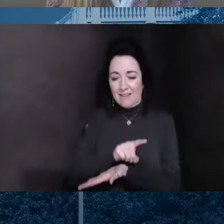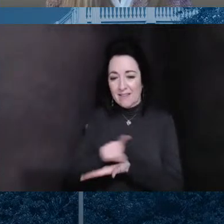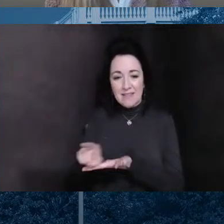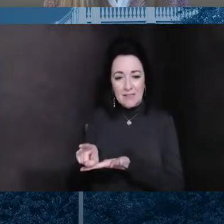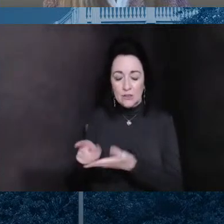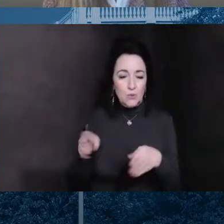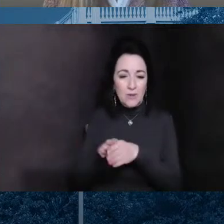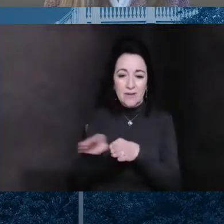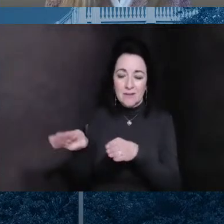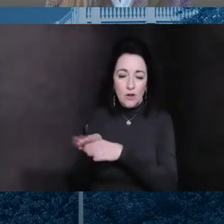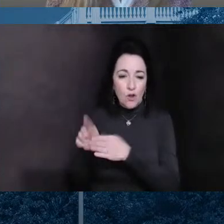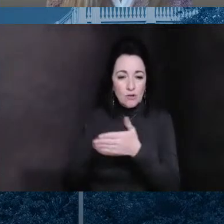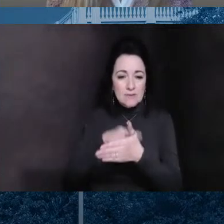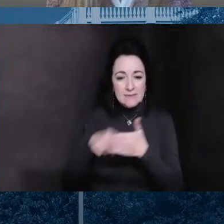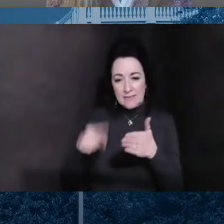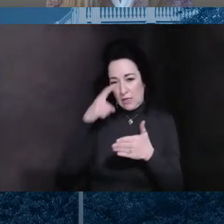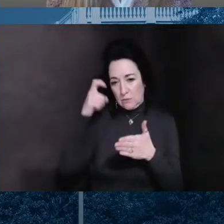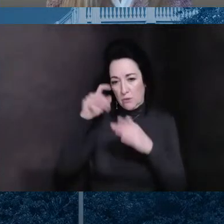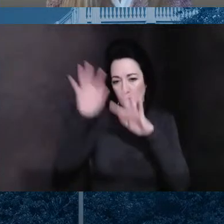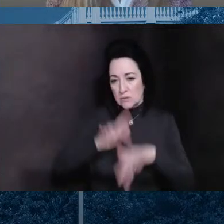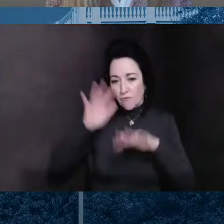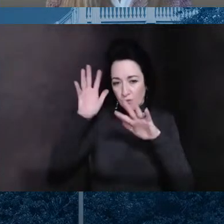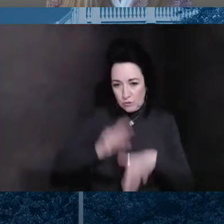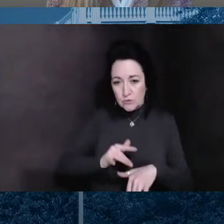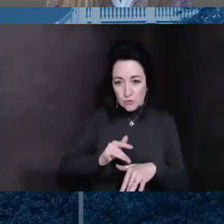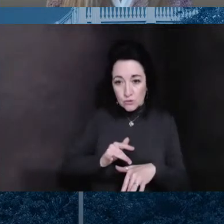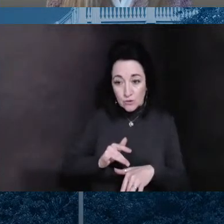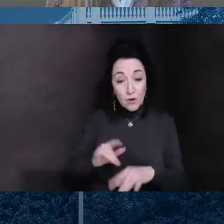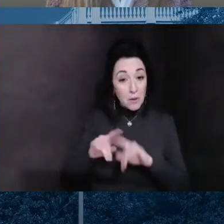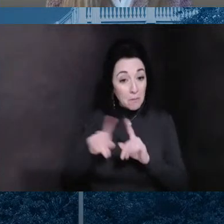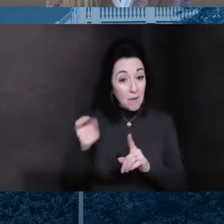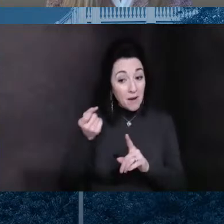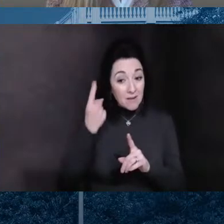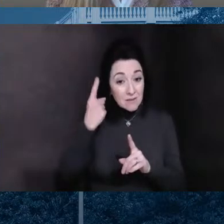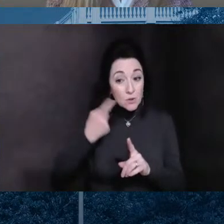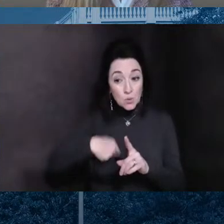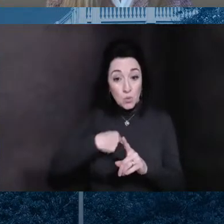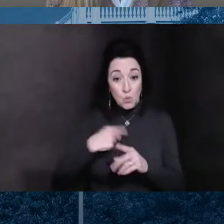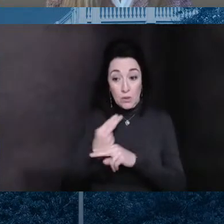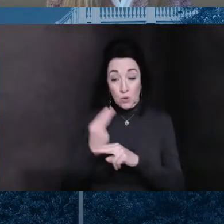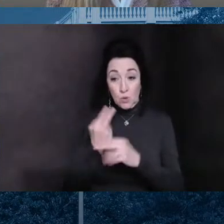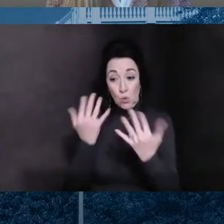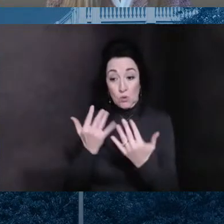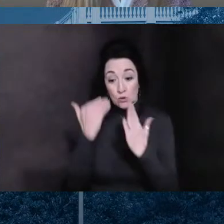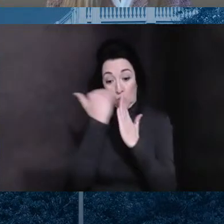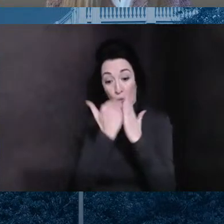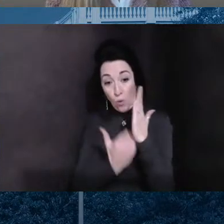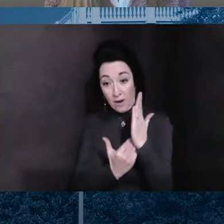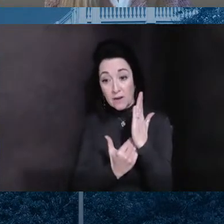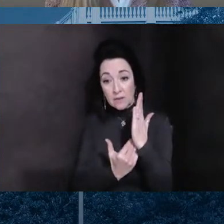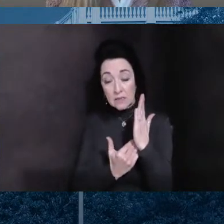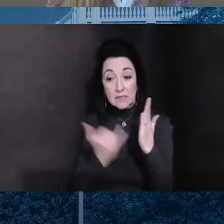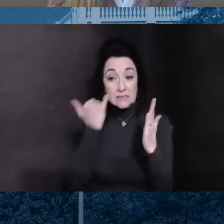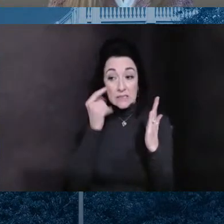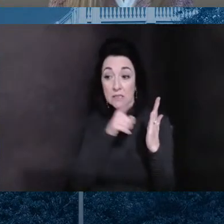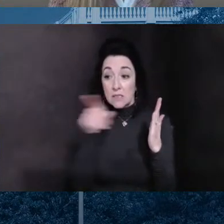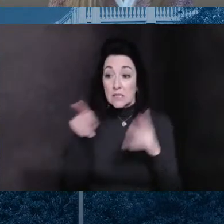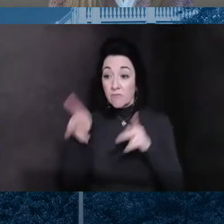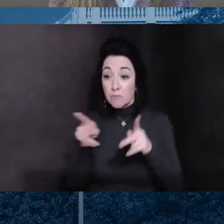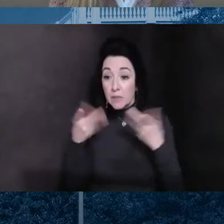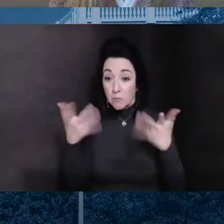and pre-registration events that we're using the wait list for. So if there's somebody 65 and older, they've registered from the